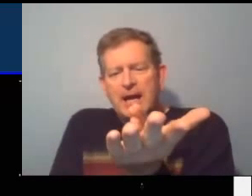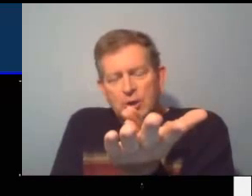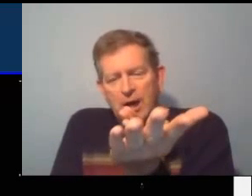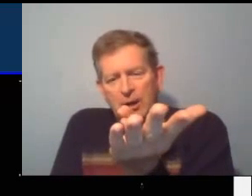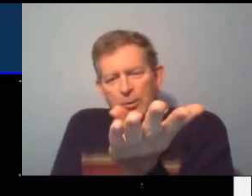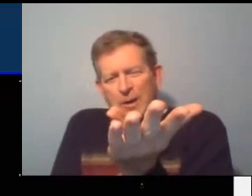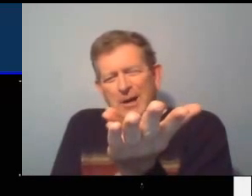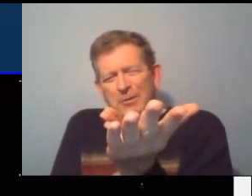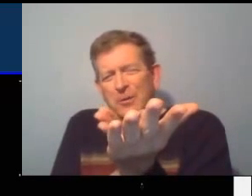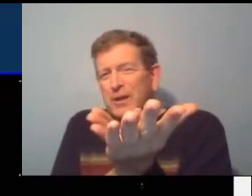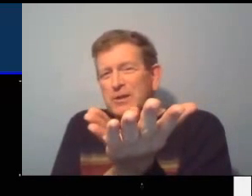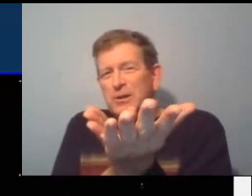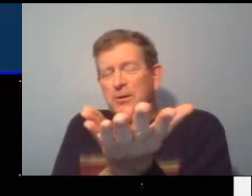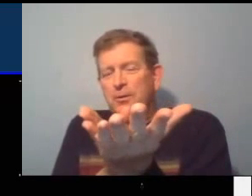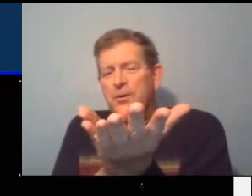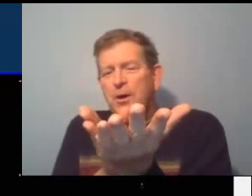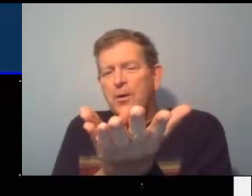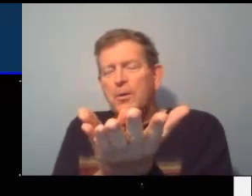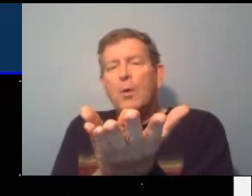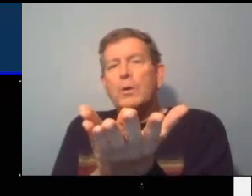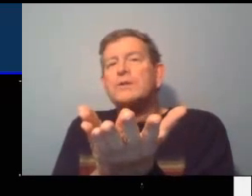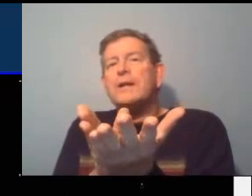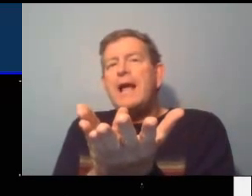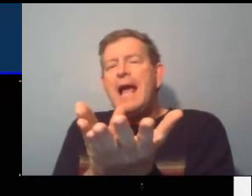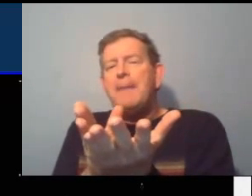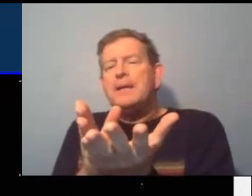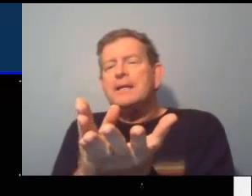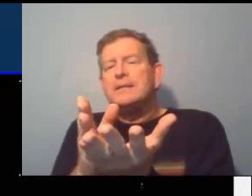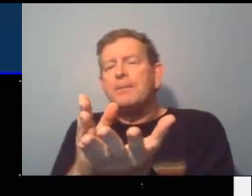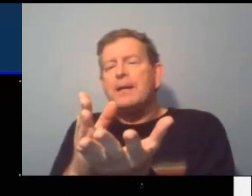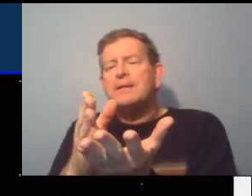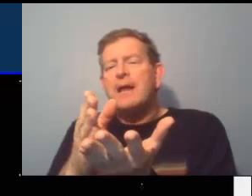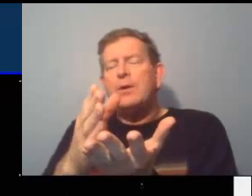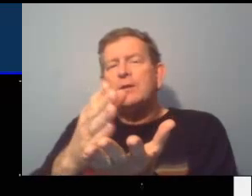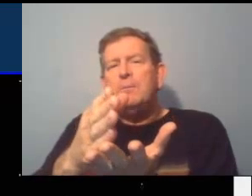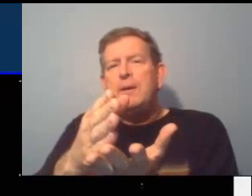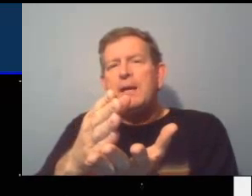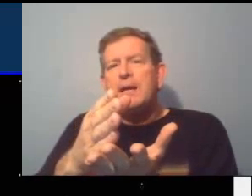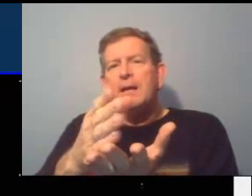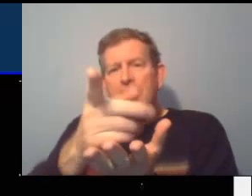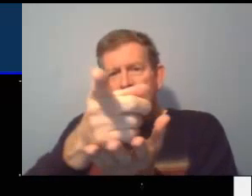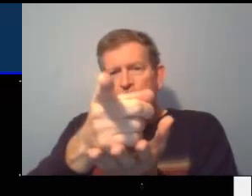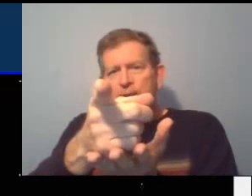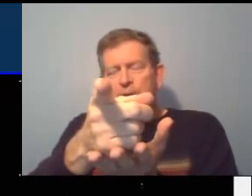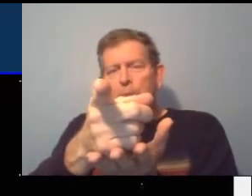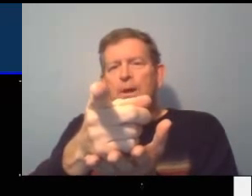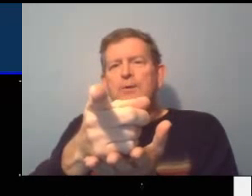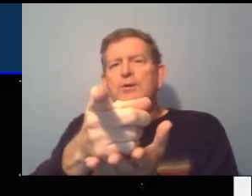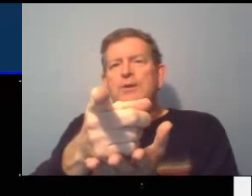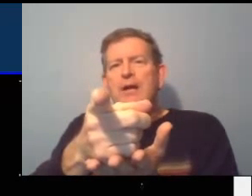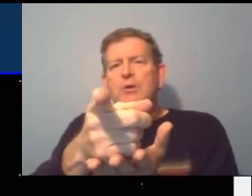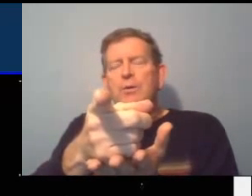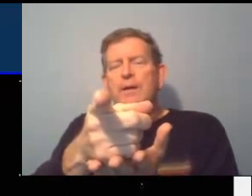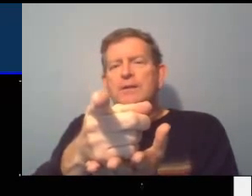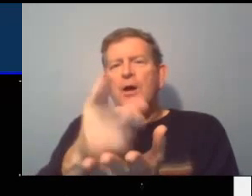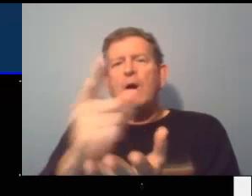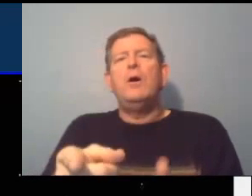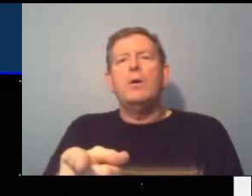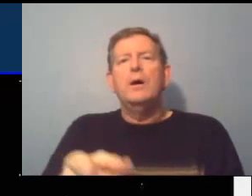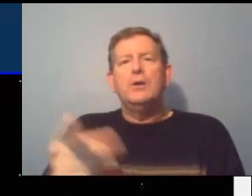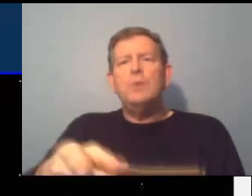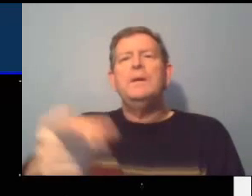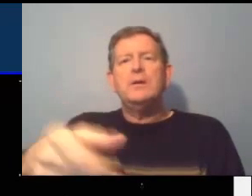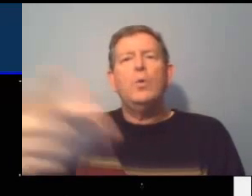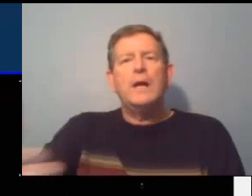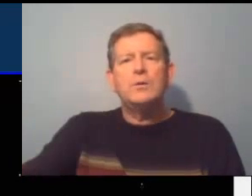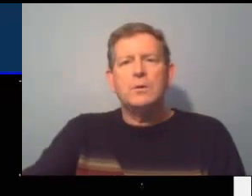speech, and you talk around the things that you don't know, what's going to happen is that by the time you get to B, your listener will understand you and they'll say,